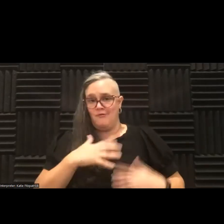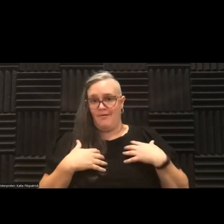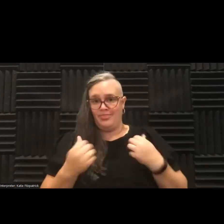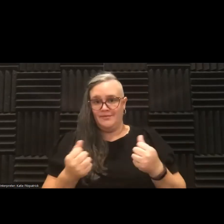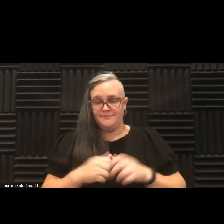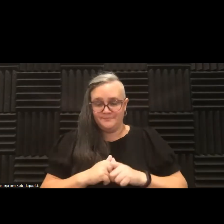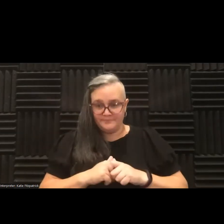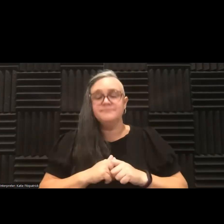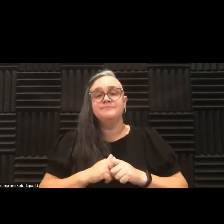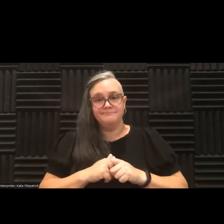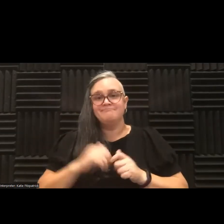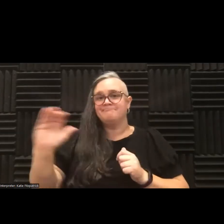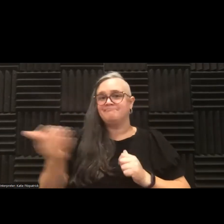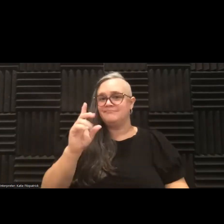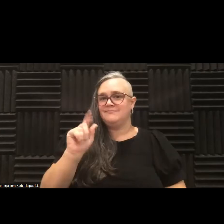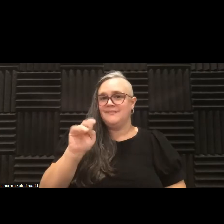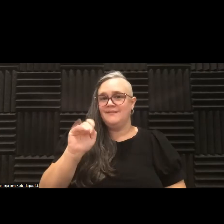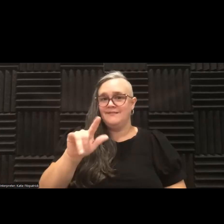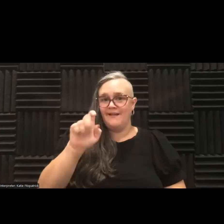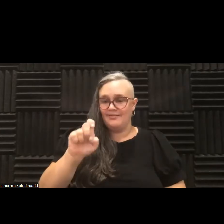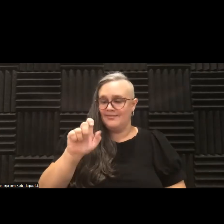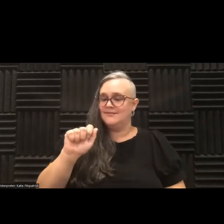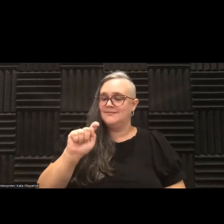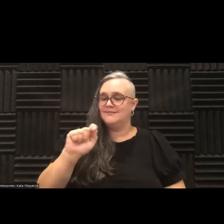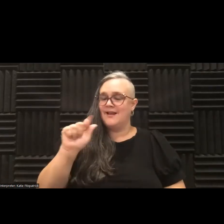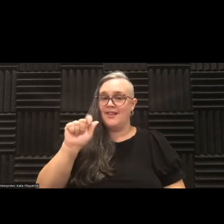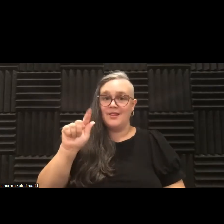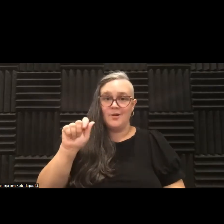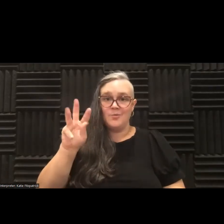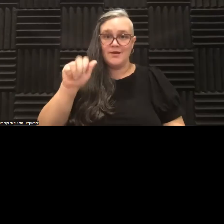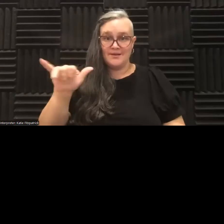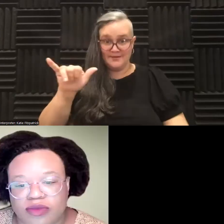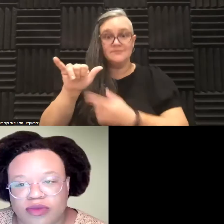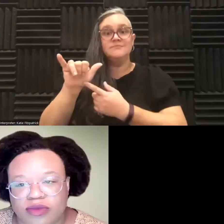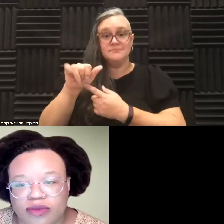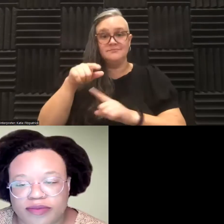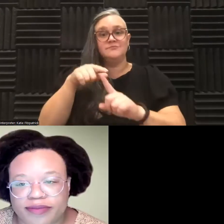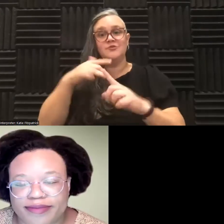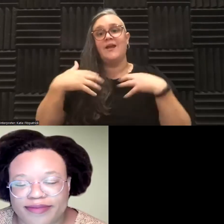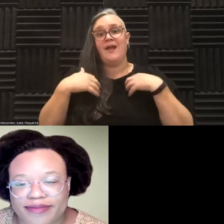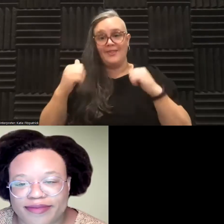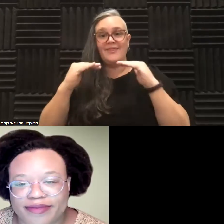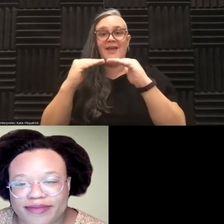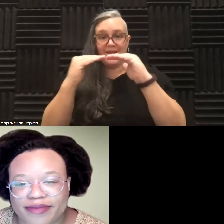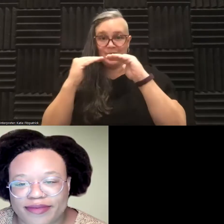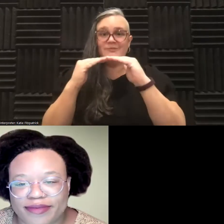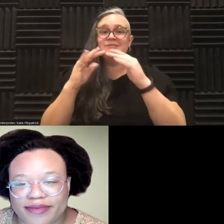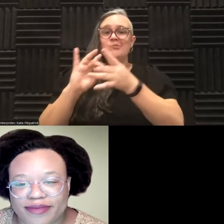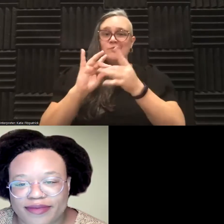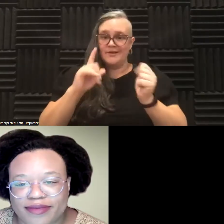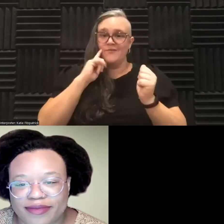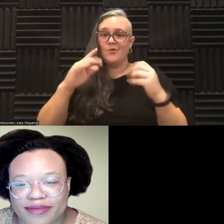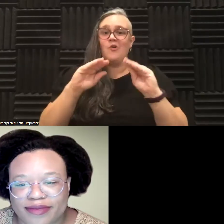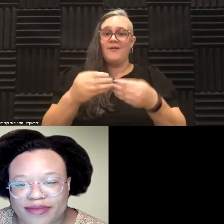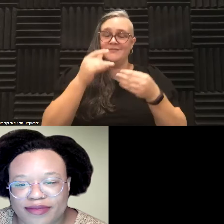me in welcoming Danielle Calloway. She is a health equity project coordinator in the Office of Equity and